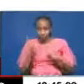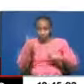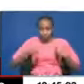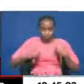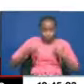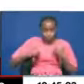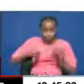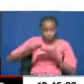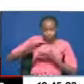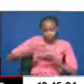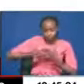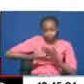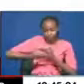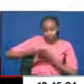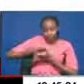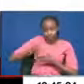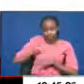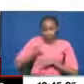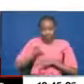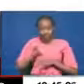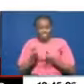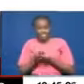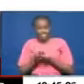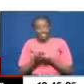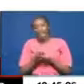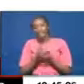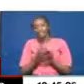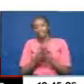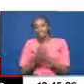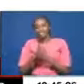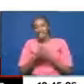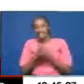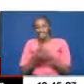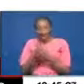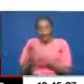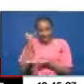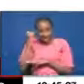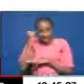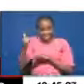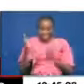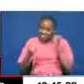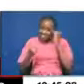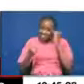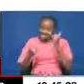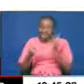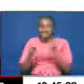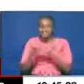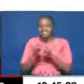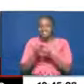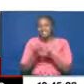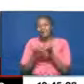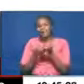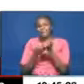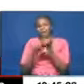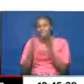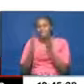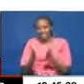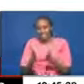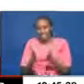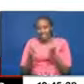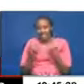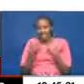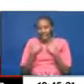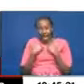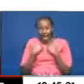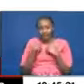as women, being able to share ideas, being able to spar, be sparring partners for each other, bounce ideas off each other